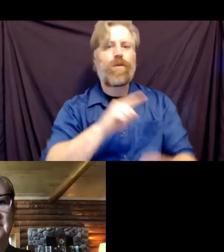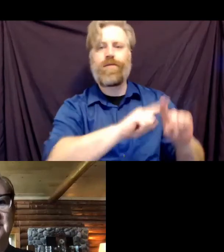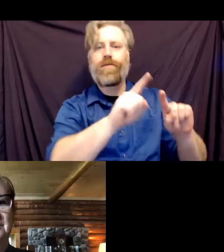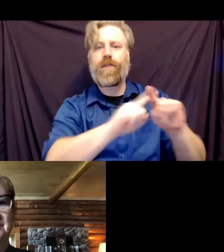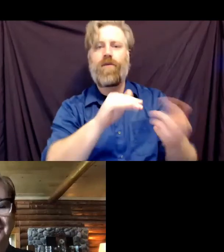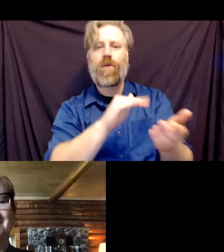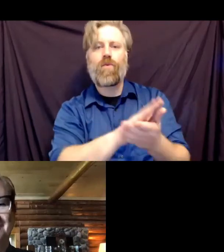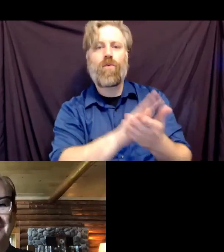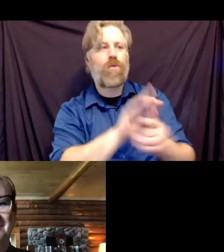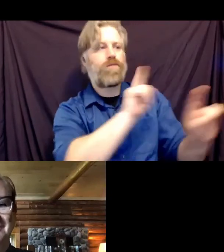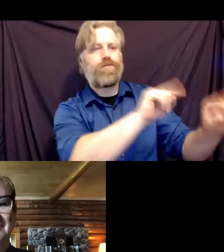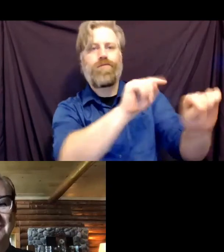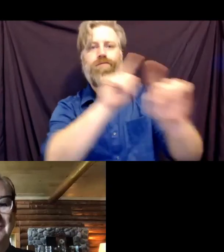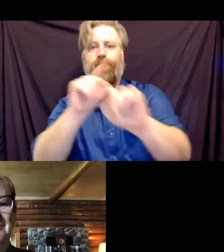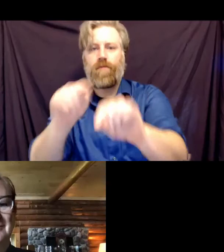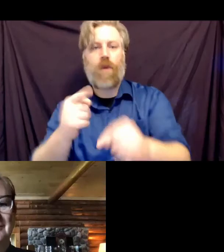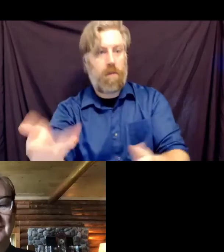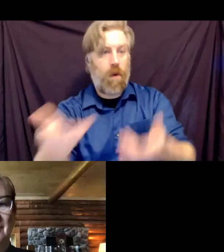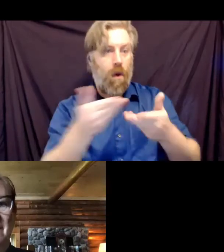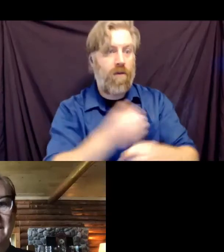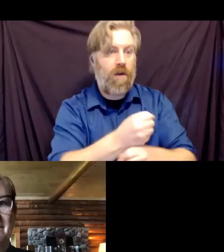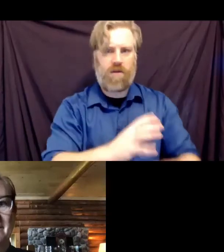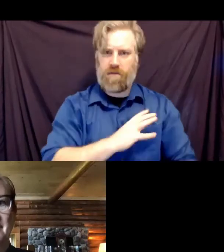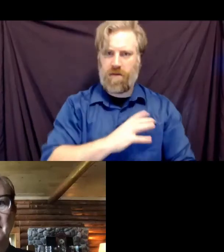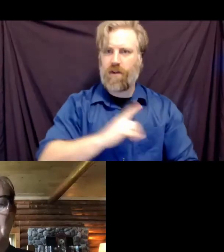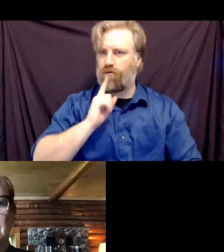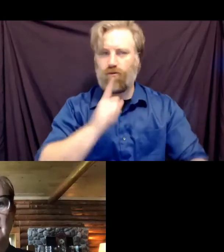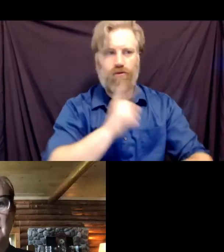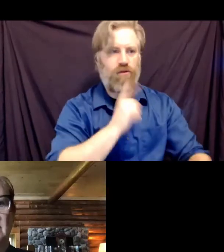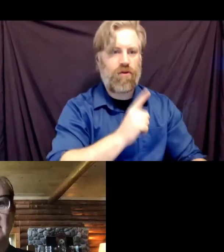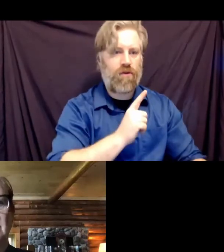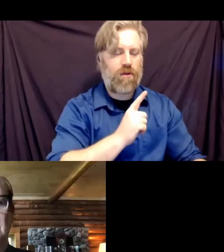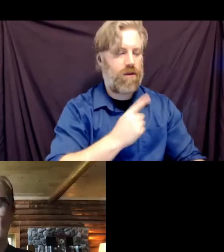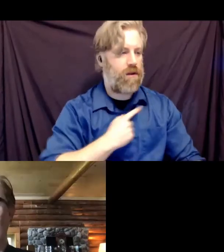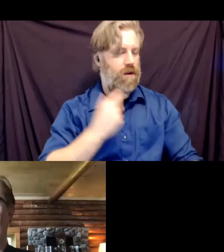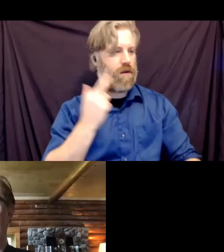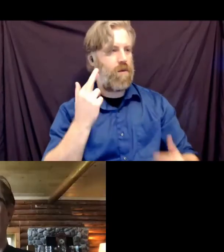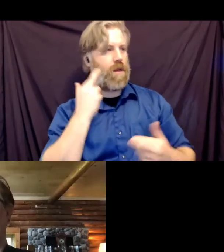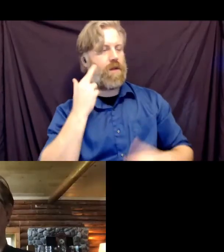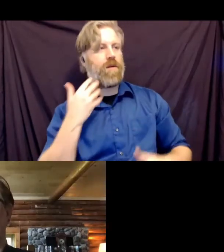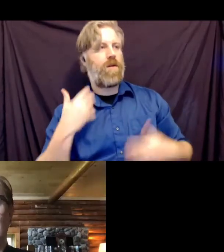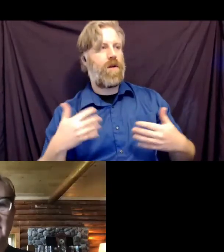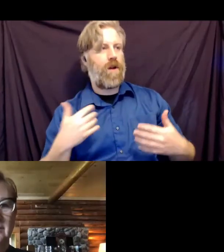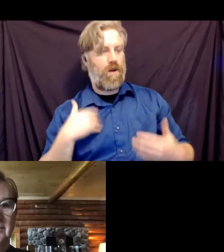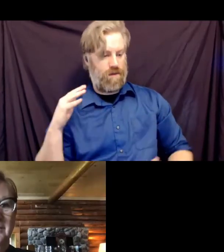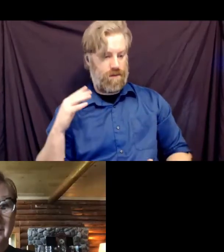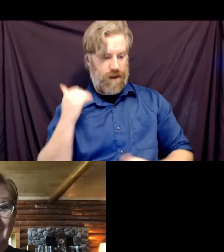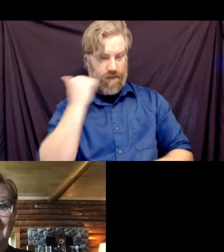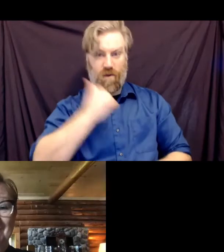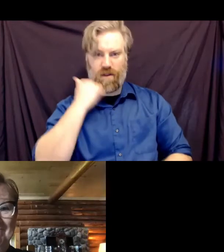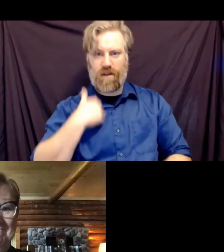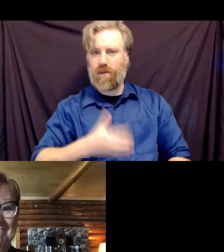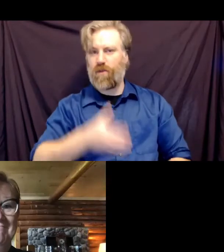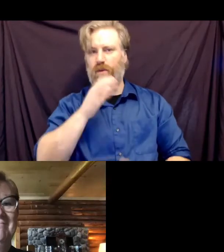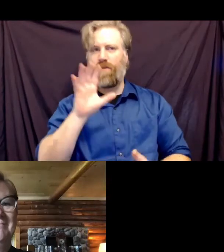it down. So when I started realizing that I was drinking, maybe 15 cups of coffee a day,